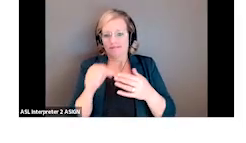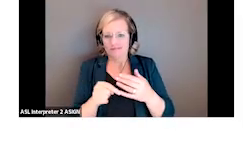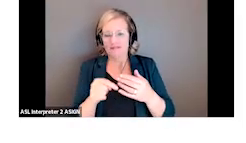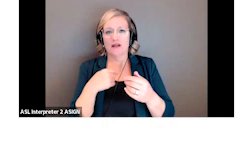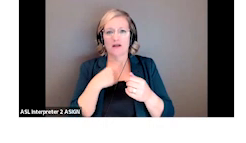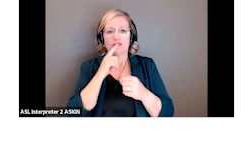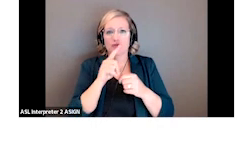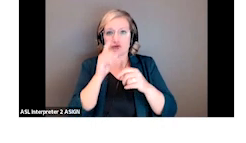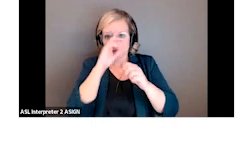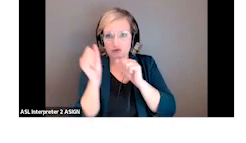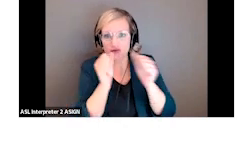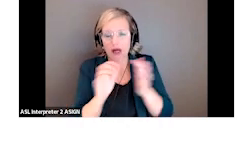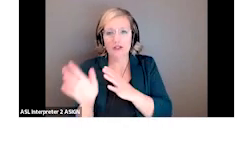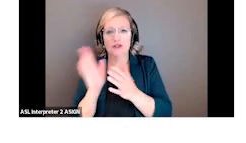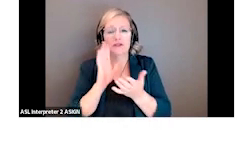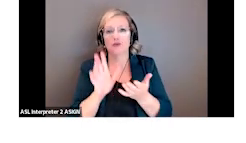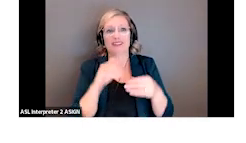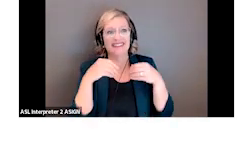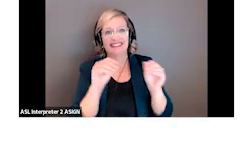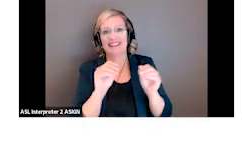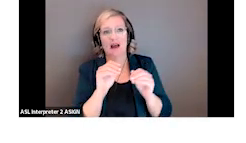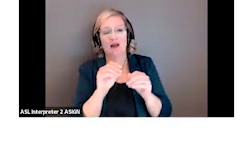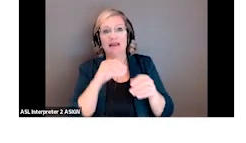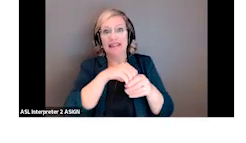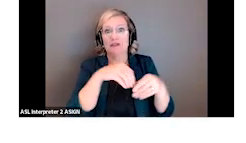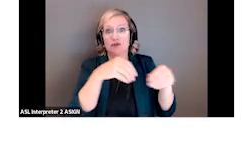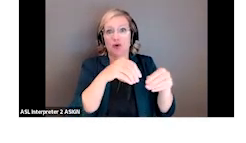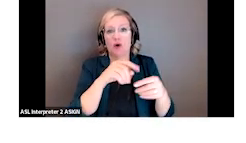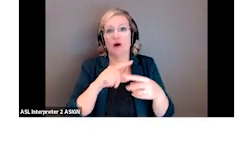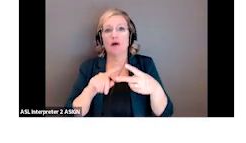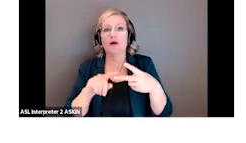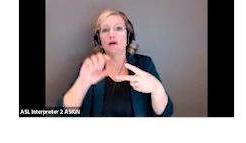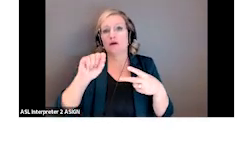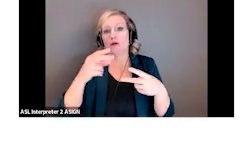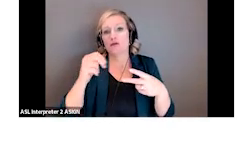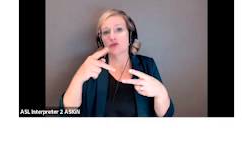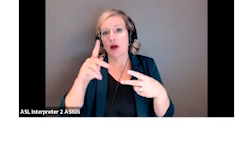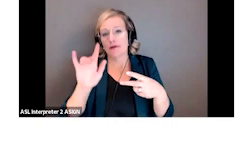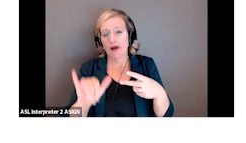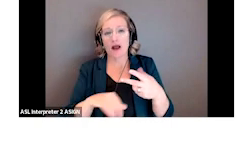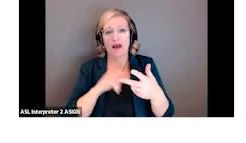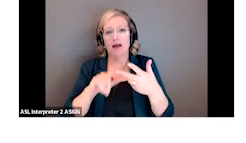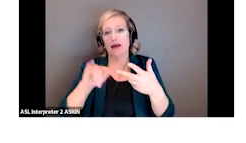is allowing you to sell in brick and mortar, your own Shopify, and Amazon, and they all support each other if done right.